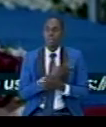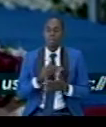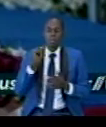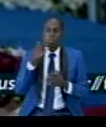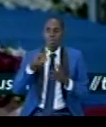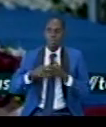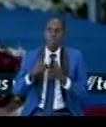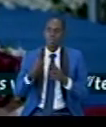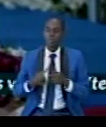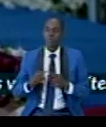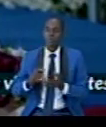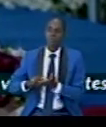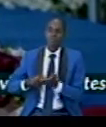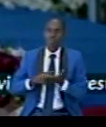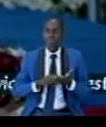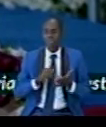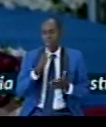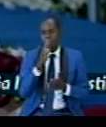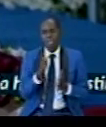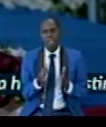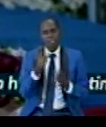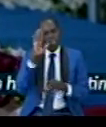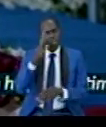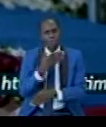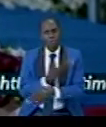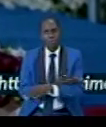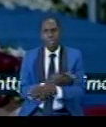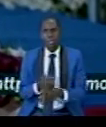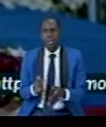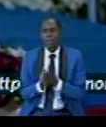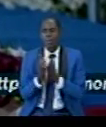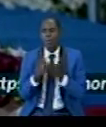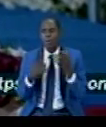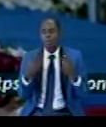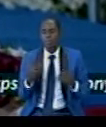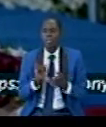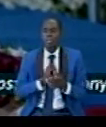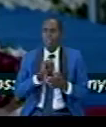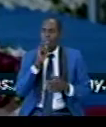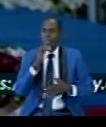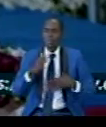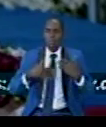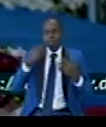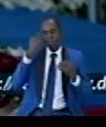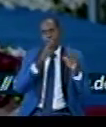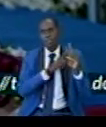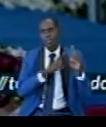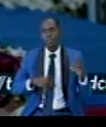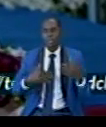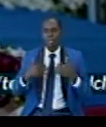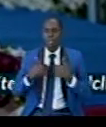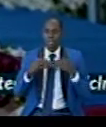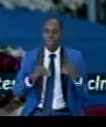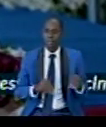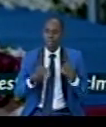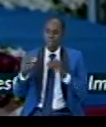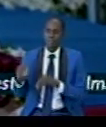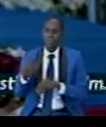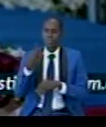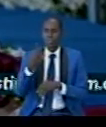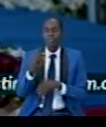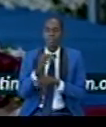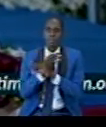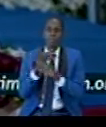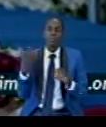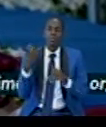mi bi mle pe mo mi ki lo sele mo nu mi dun pe oluwa tu mi ku ninu kuro ninu ide ide ti mo wa ti o se nikan to